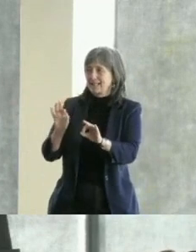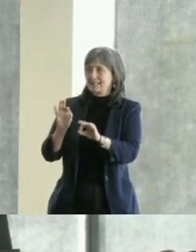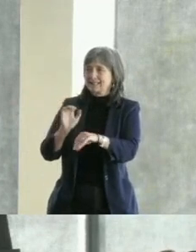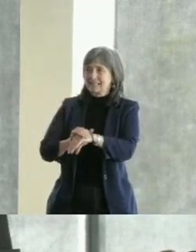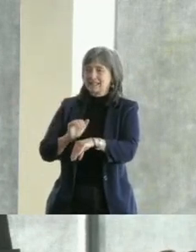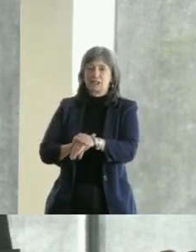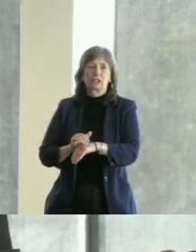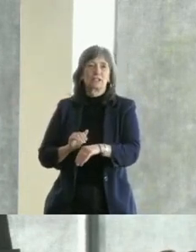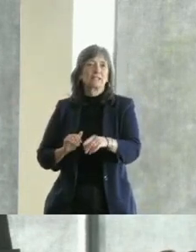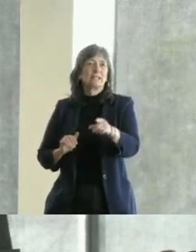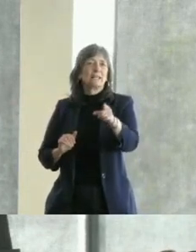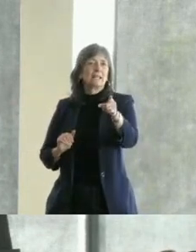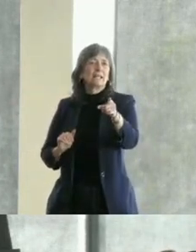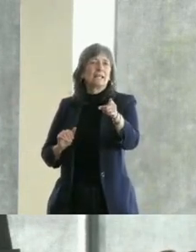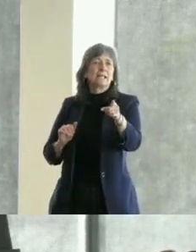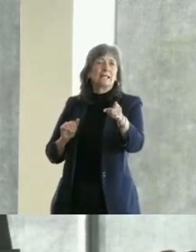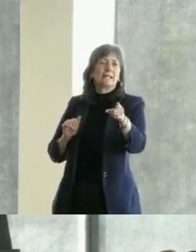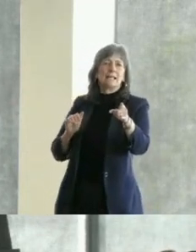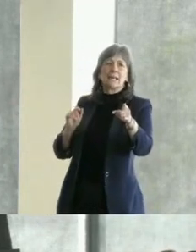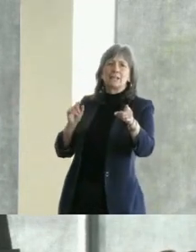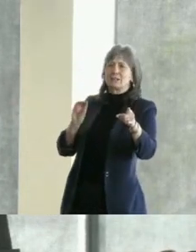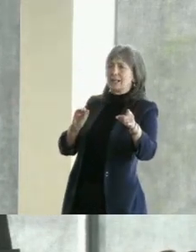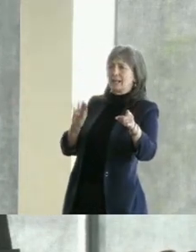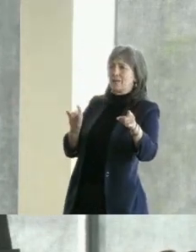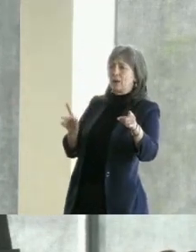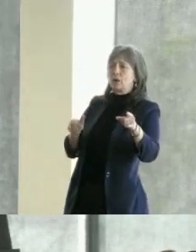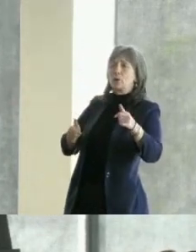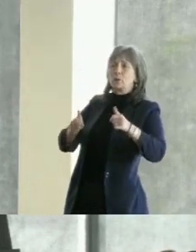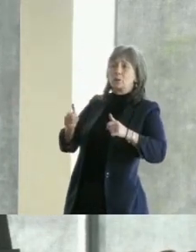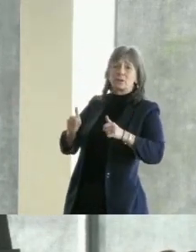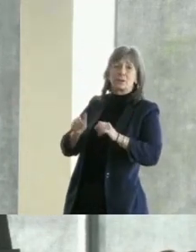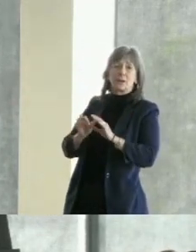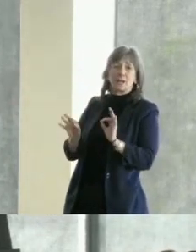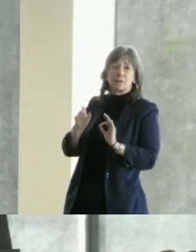Just to clarify, you're wondering what language might be more accessible in